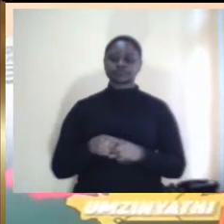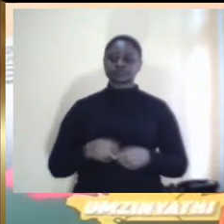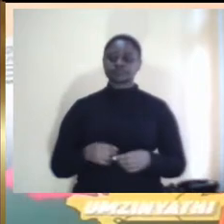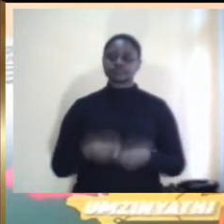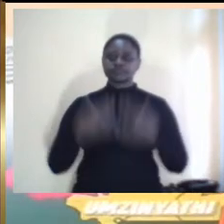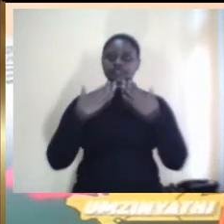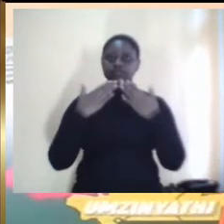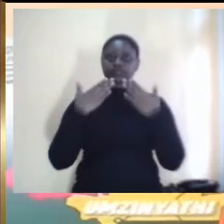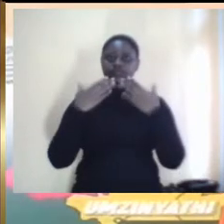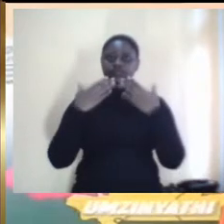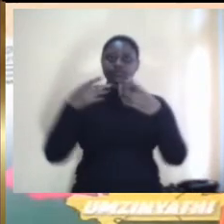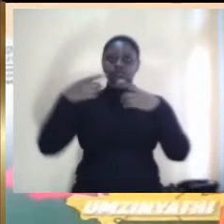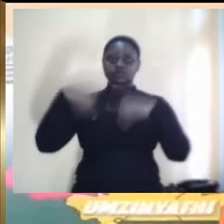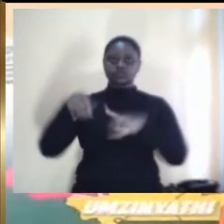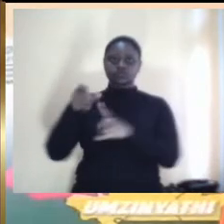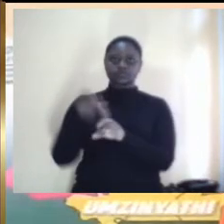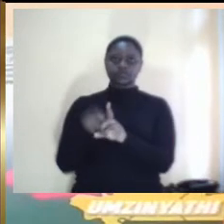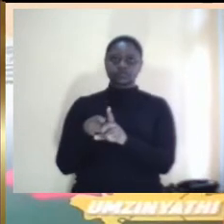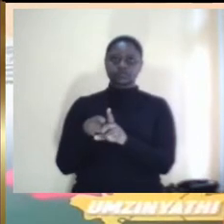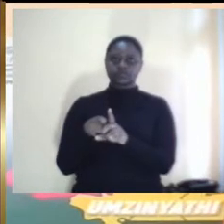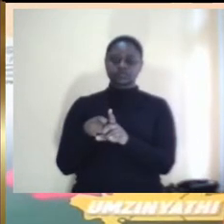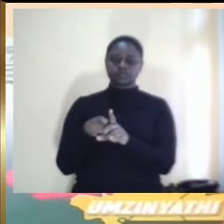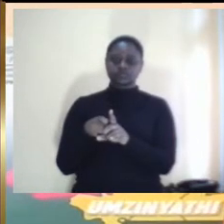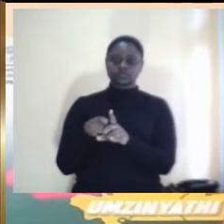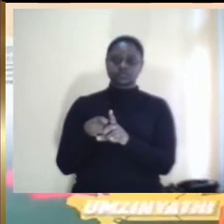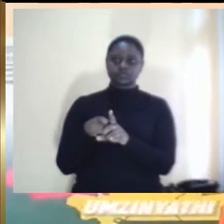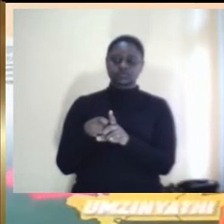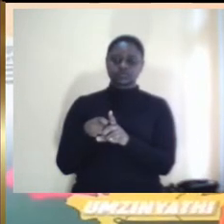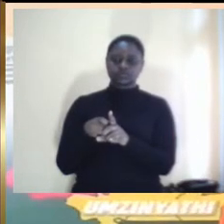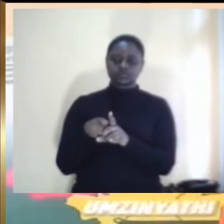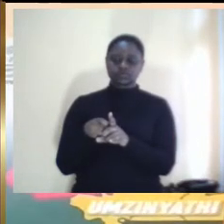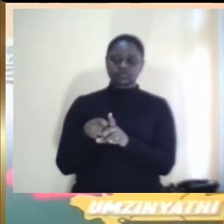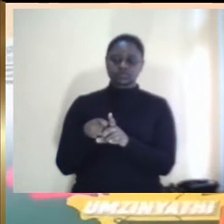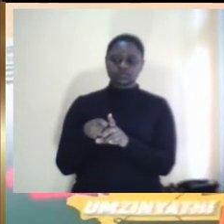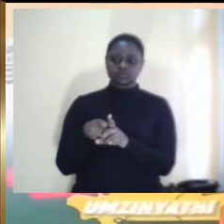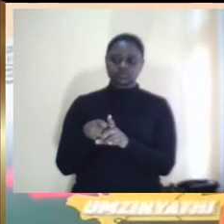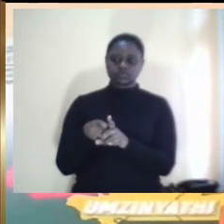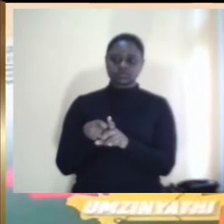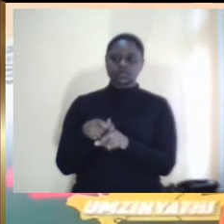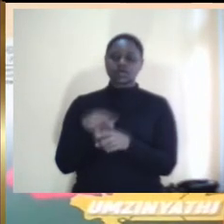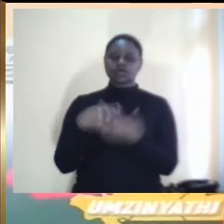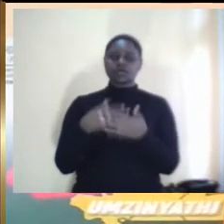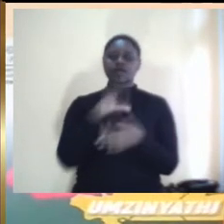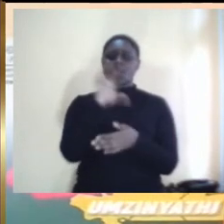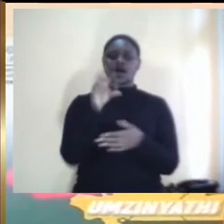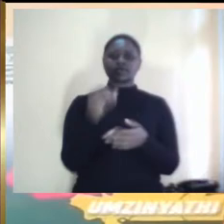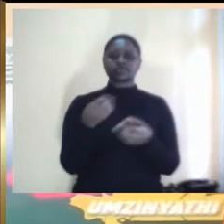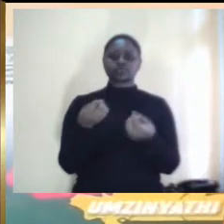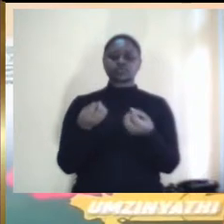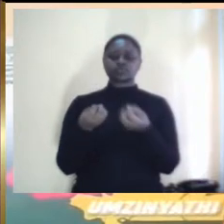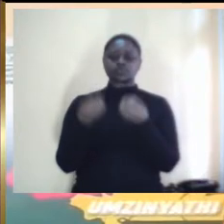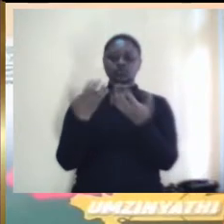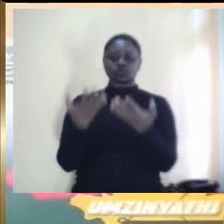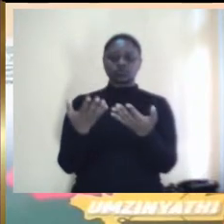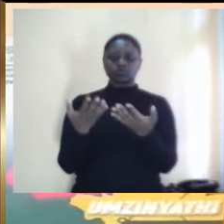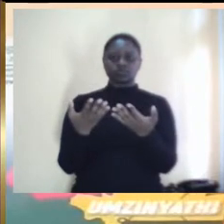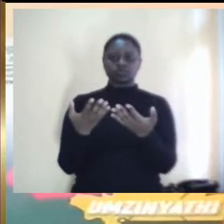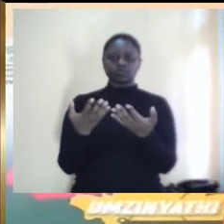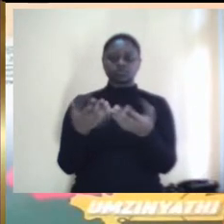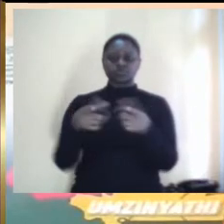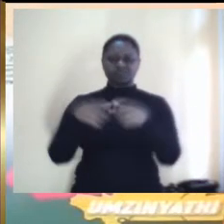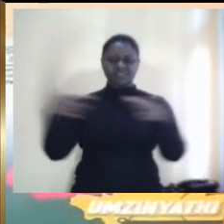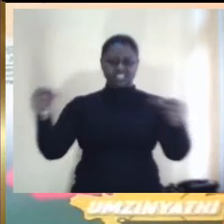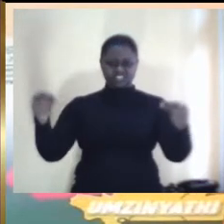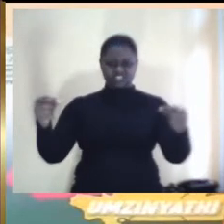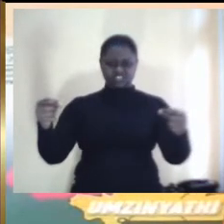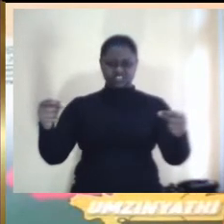Chair. Thank you, Chair. May I indulge and ask you to give me to finish, then we'll